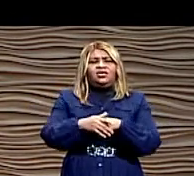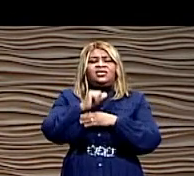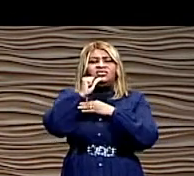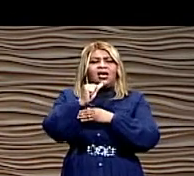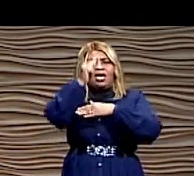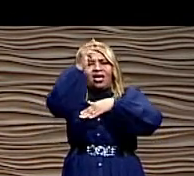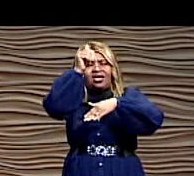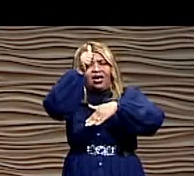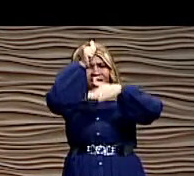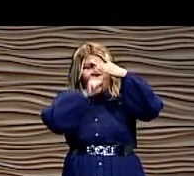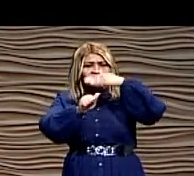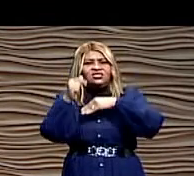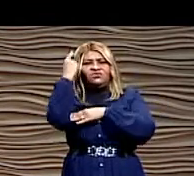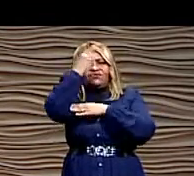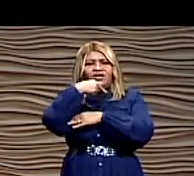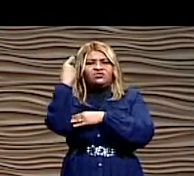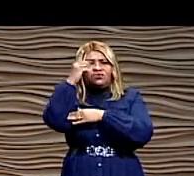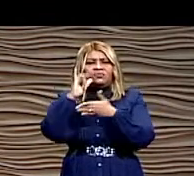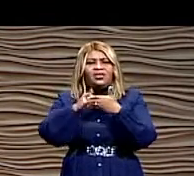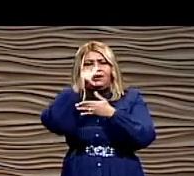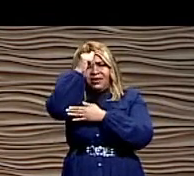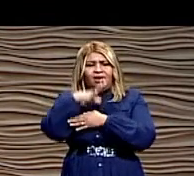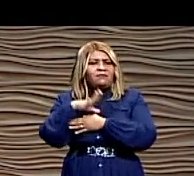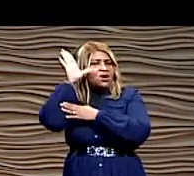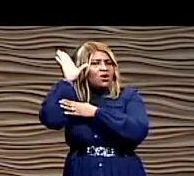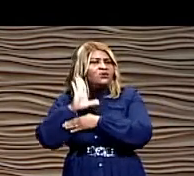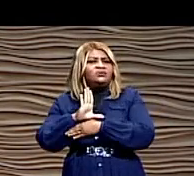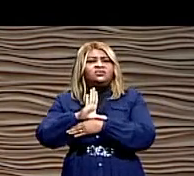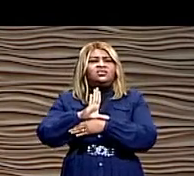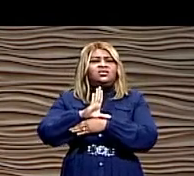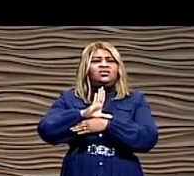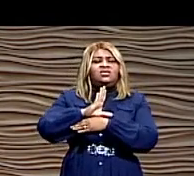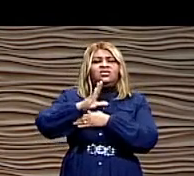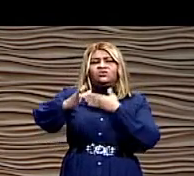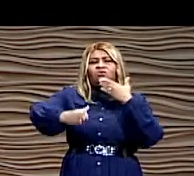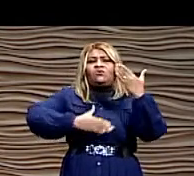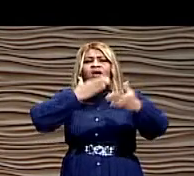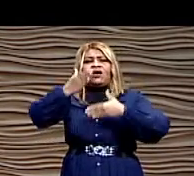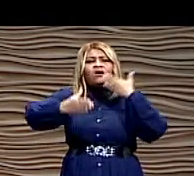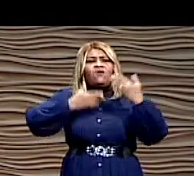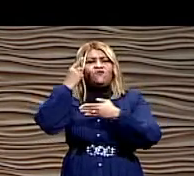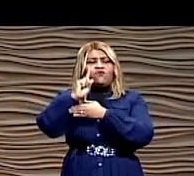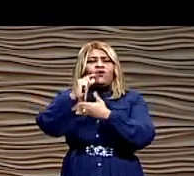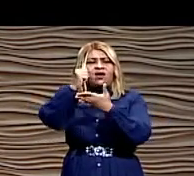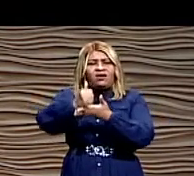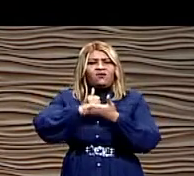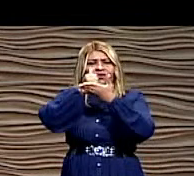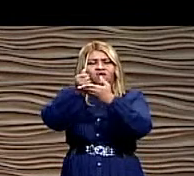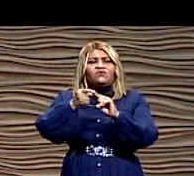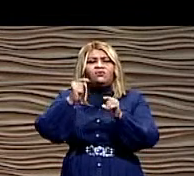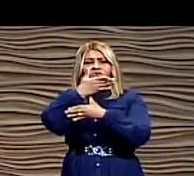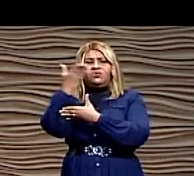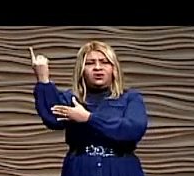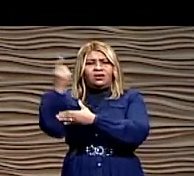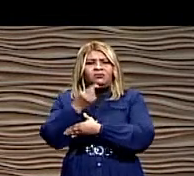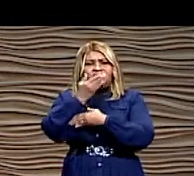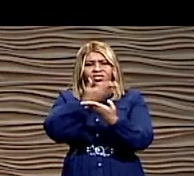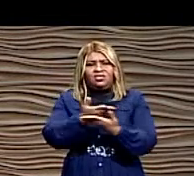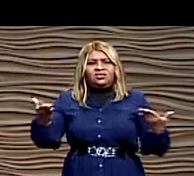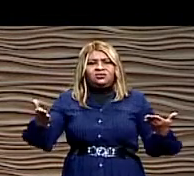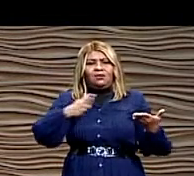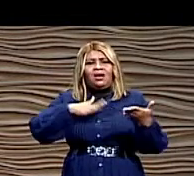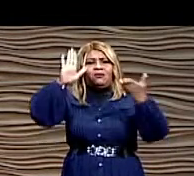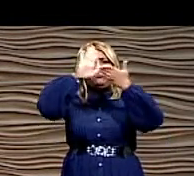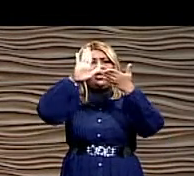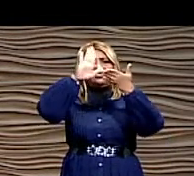face from him, but has listened to his cry for help. For you comes the theme of my